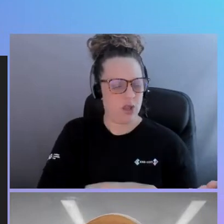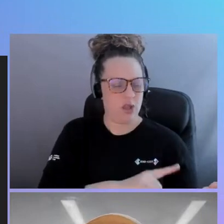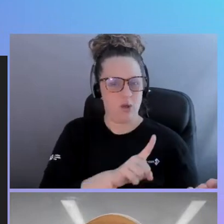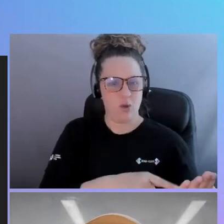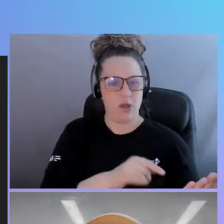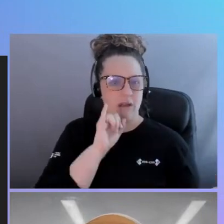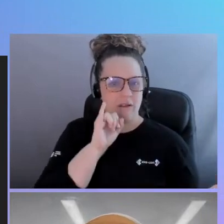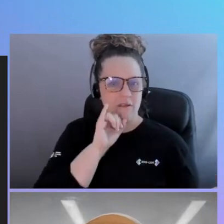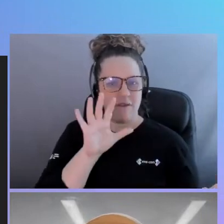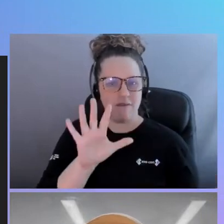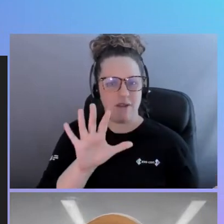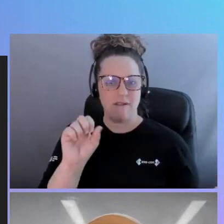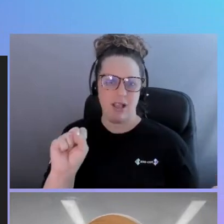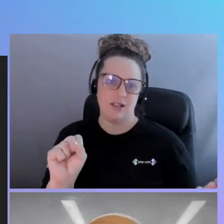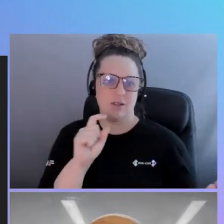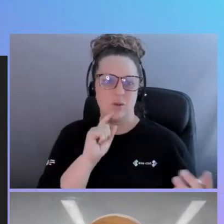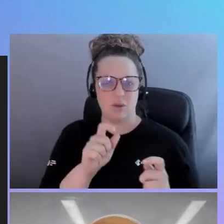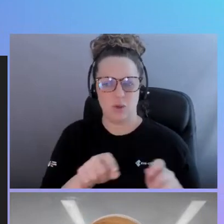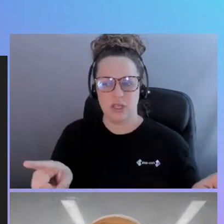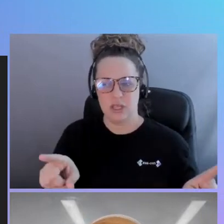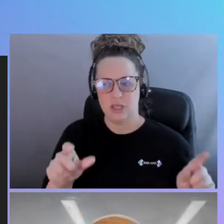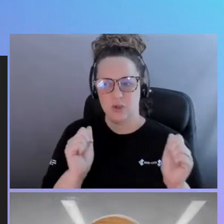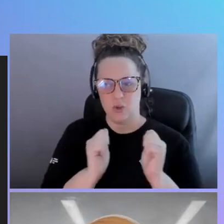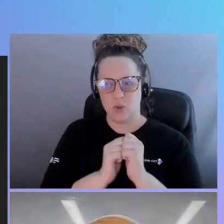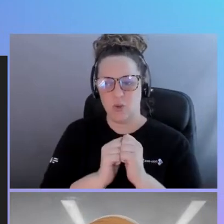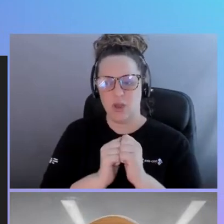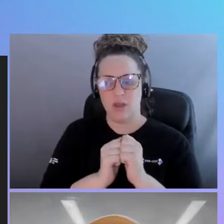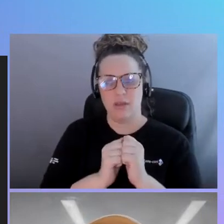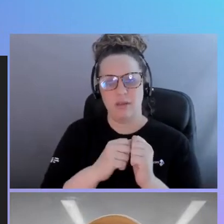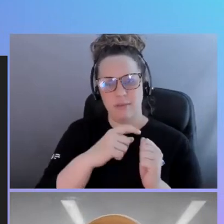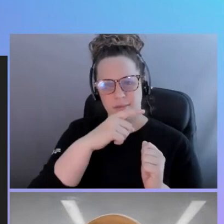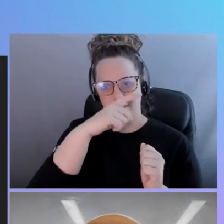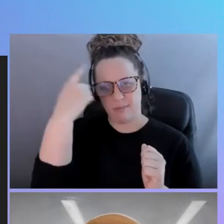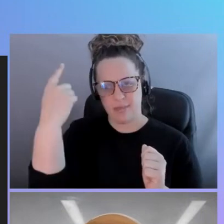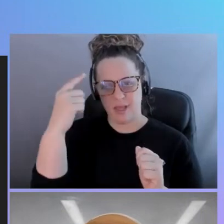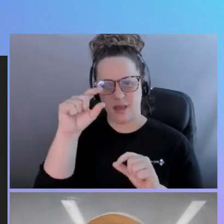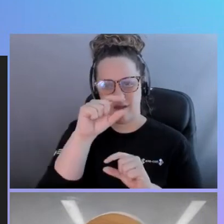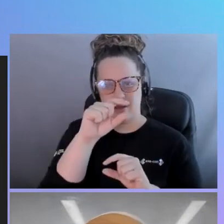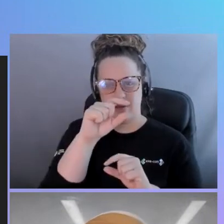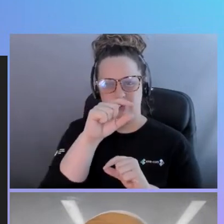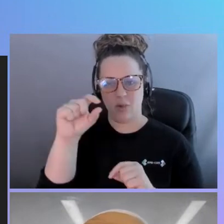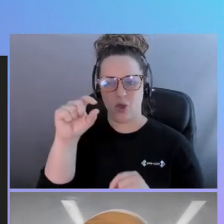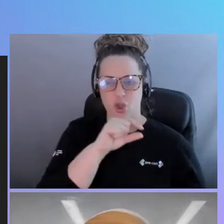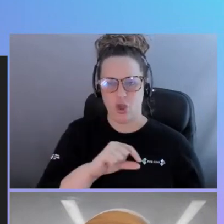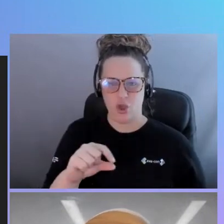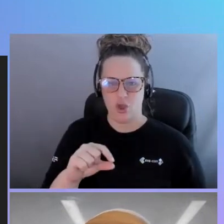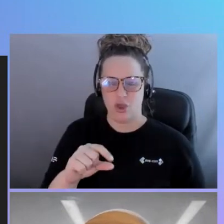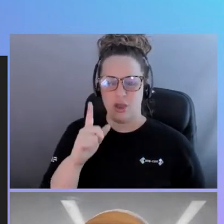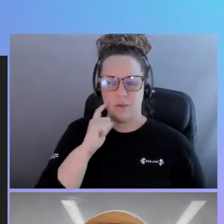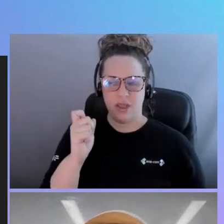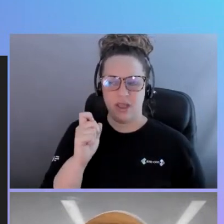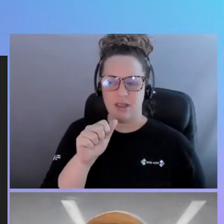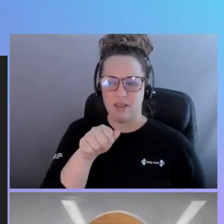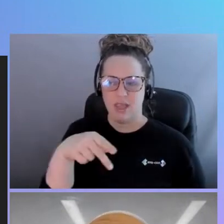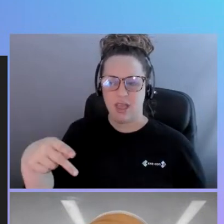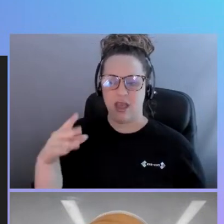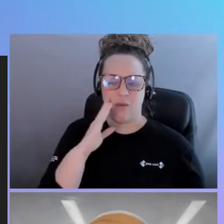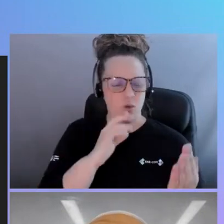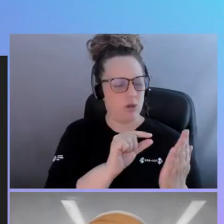the iPhone 5S was released, with black bars on the top of the bottom, because the app would display with